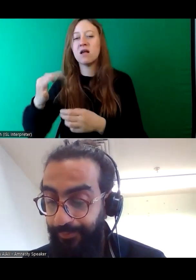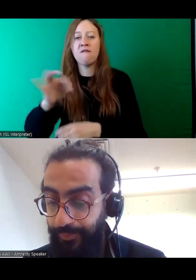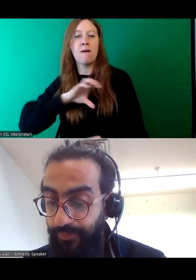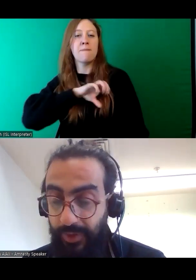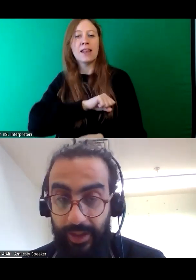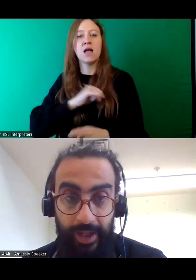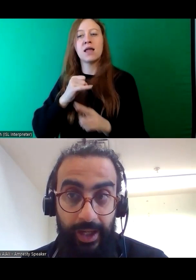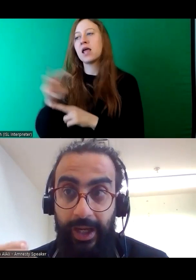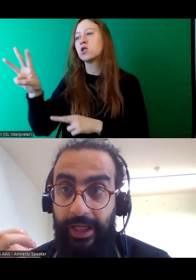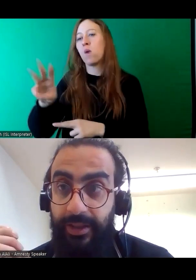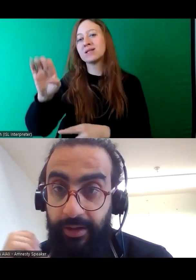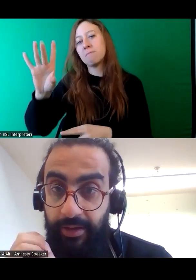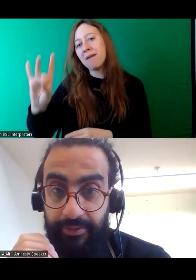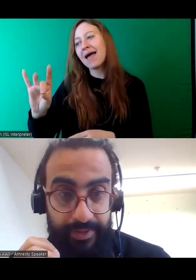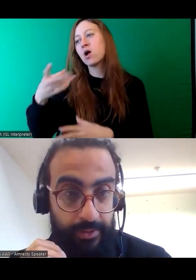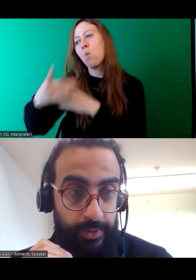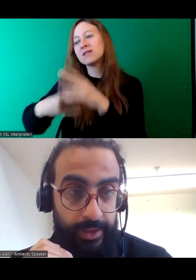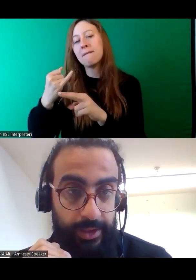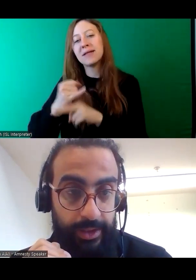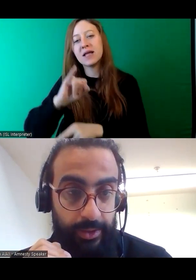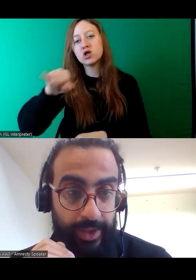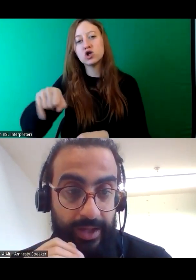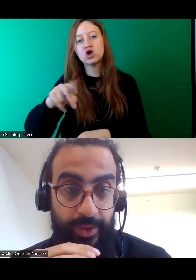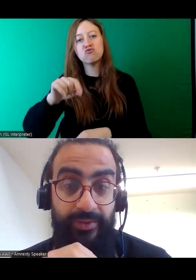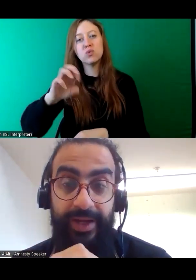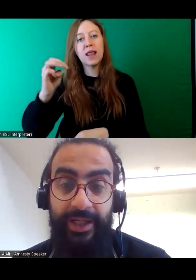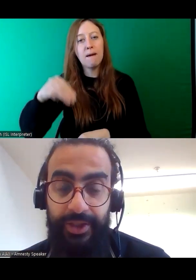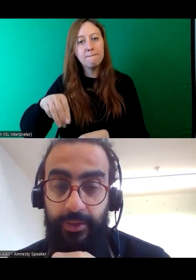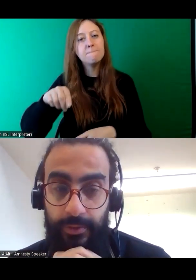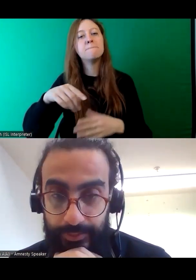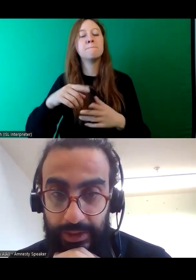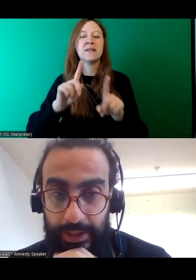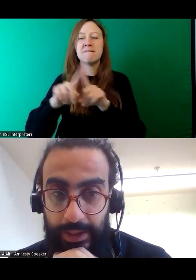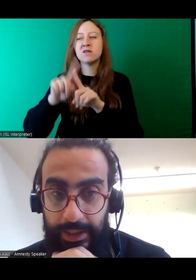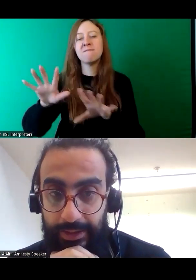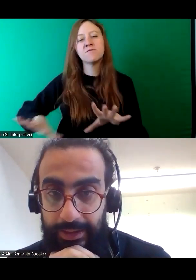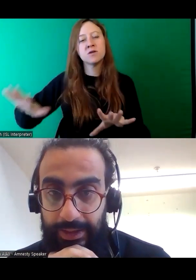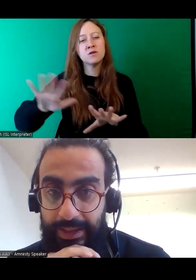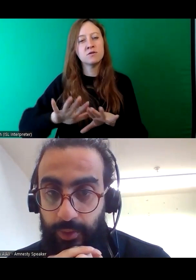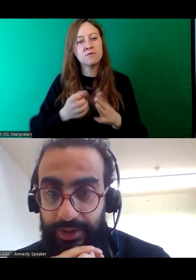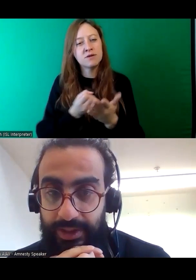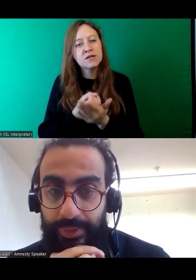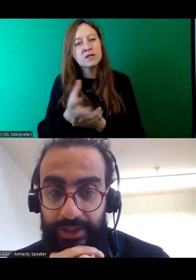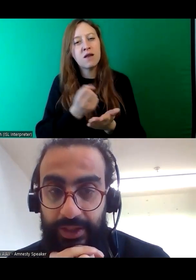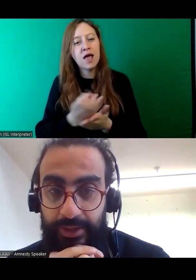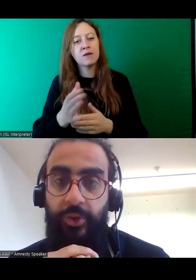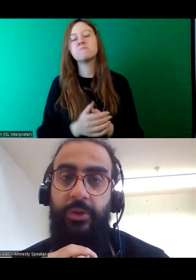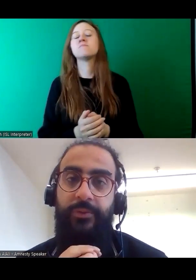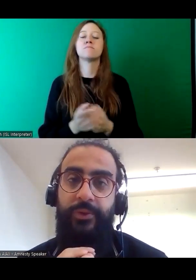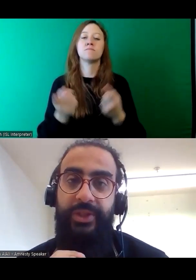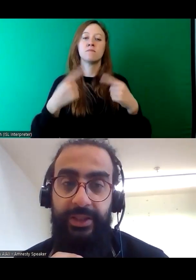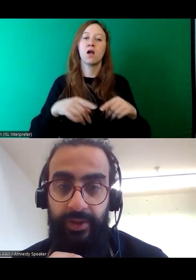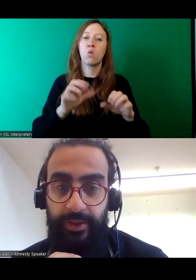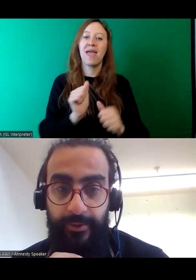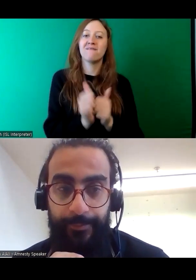Jerusalem. And another thing, we have an action link, which is a petition to call